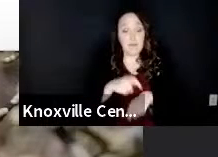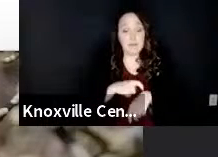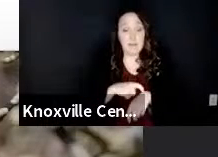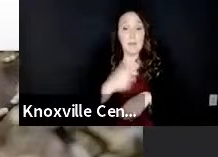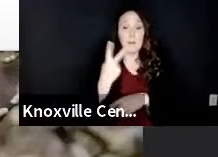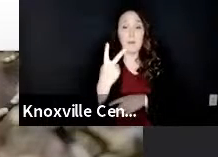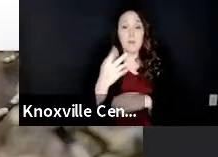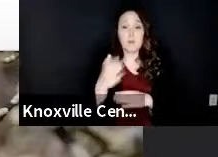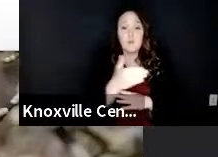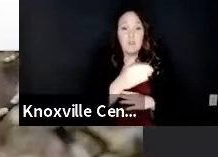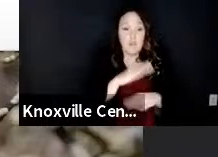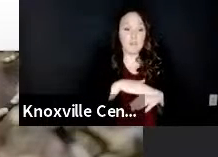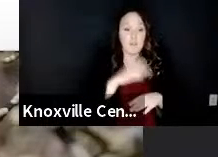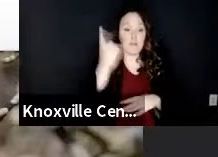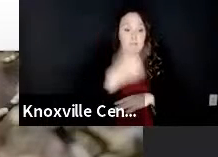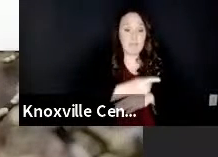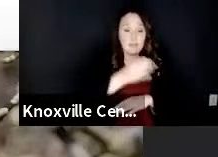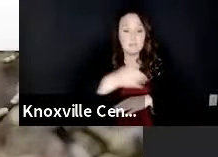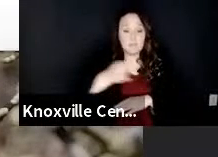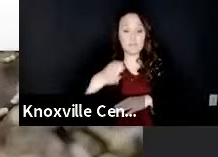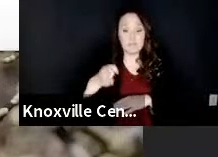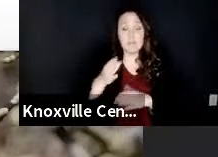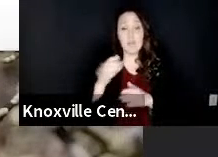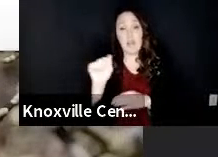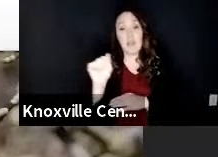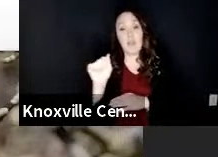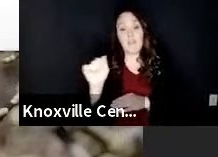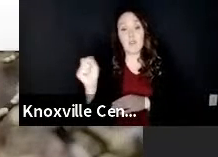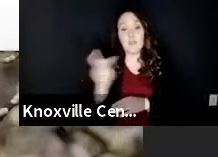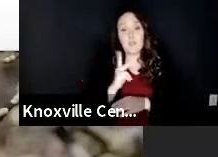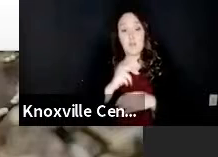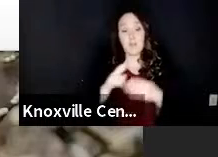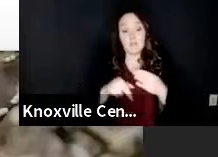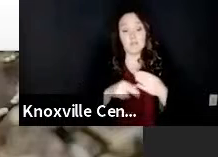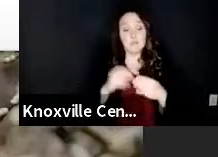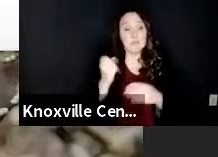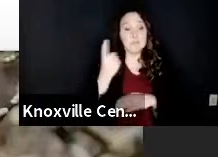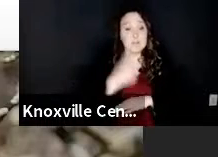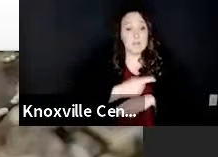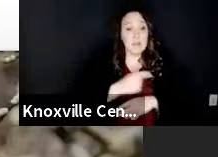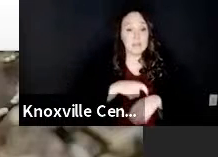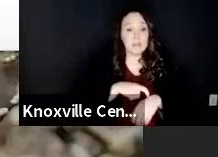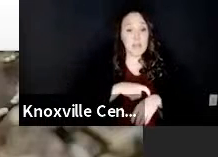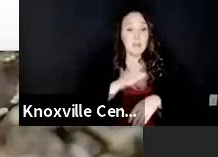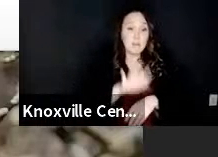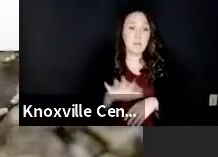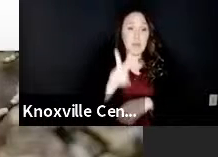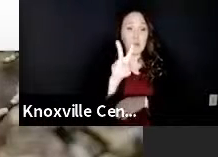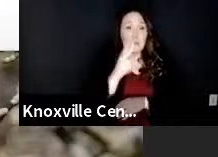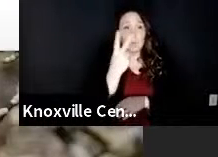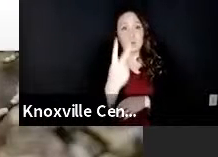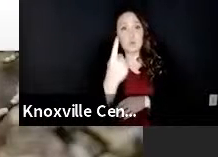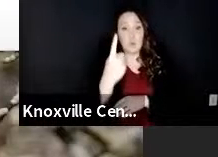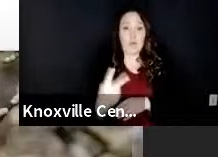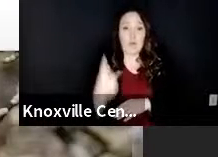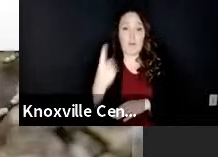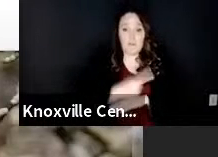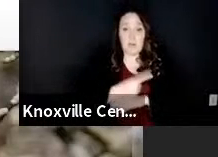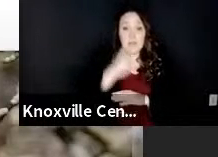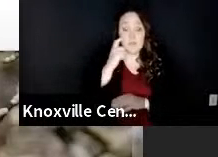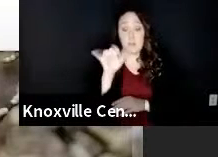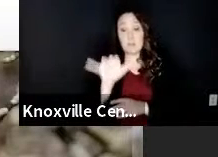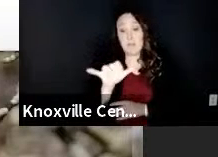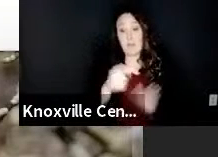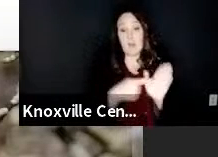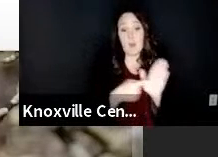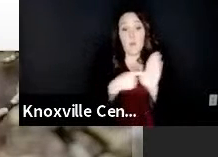flags on consecutive days. The average turnaround time remains around 2.5 days. And because of all of these factors, we continue to represent